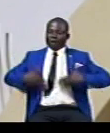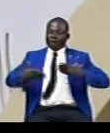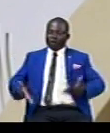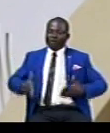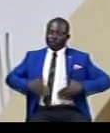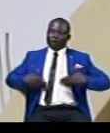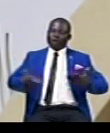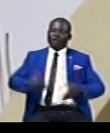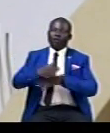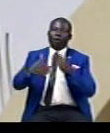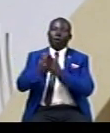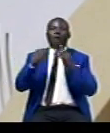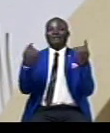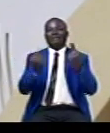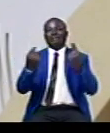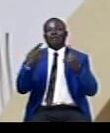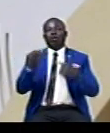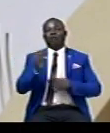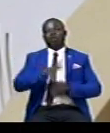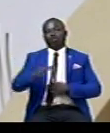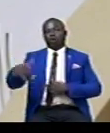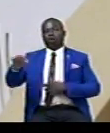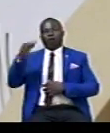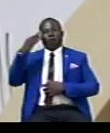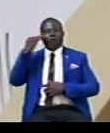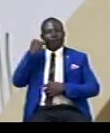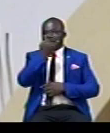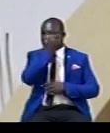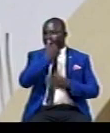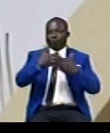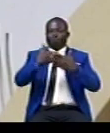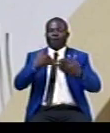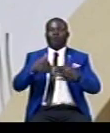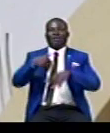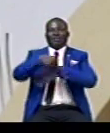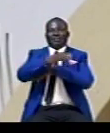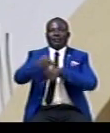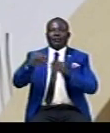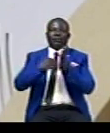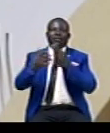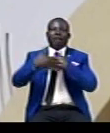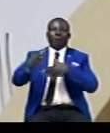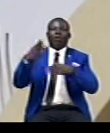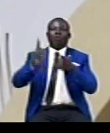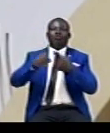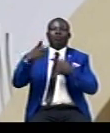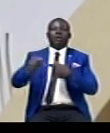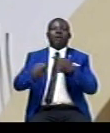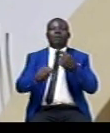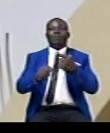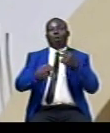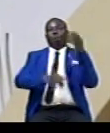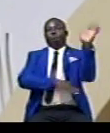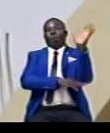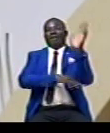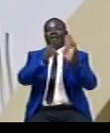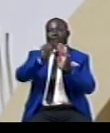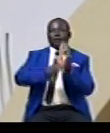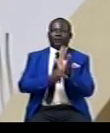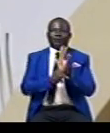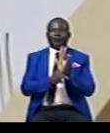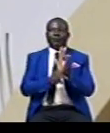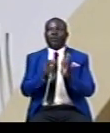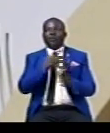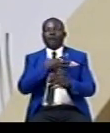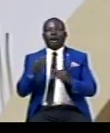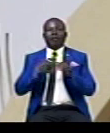of Israel before sending it away to the wilderness. And